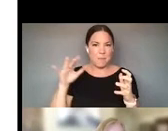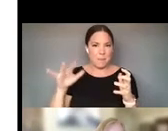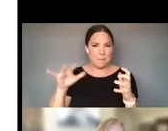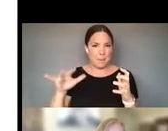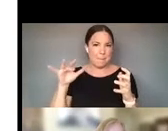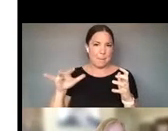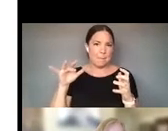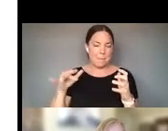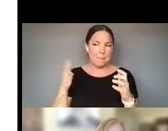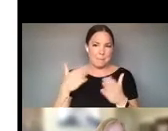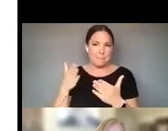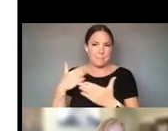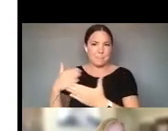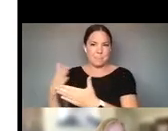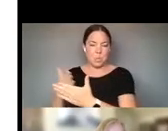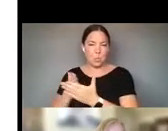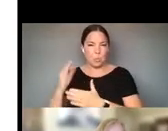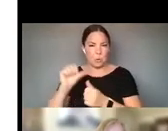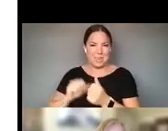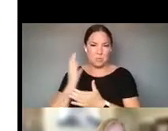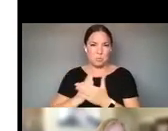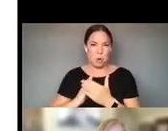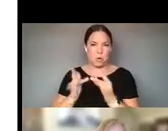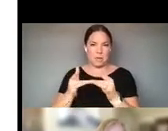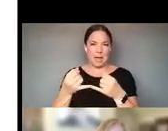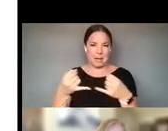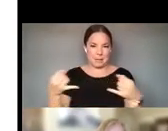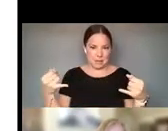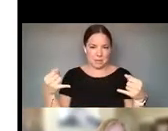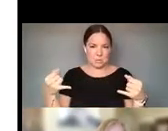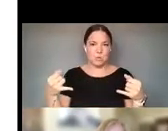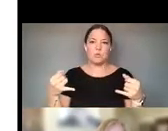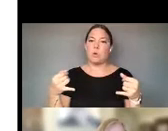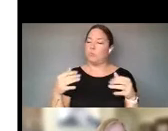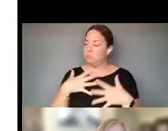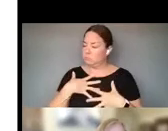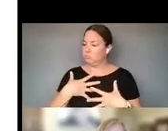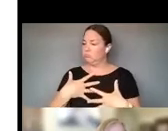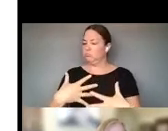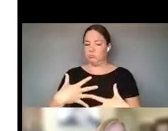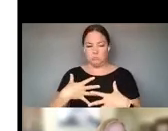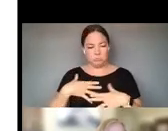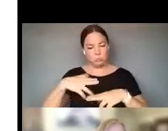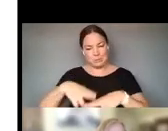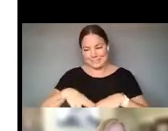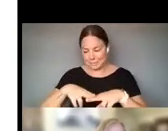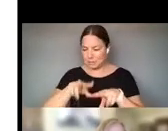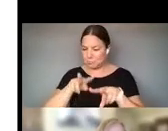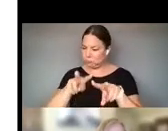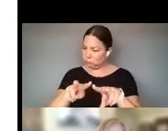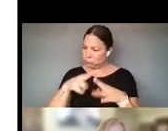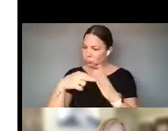go through all of the various aspects of the guidelines. So just give yourself some breathing space to do that. And if you have questions,